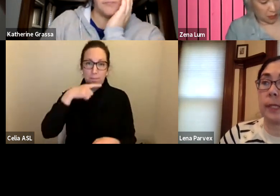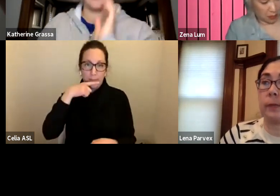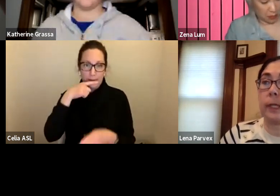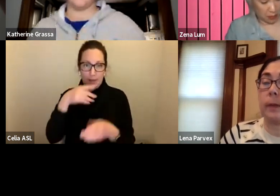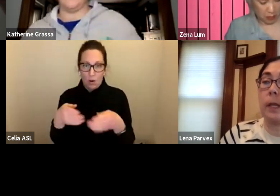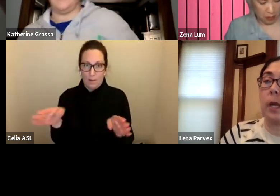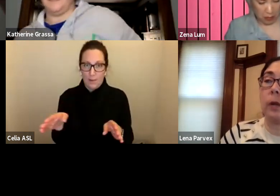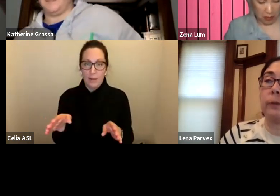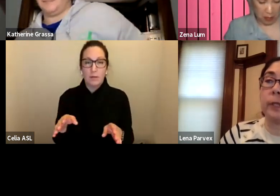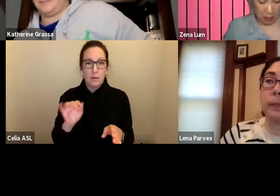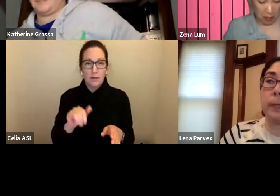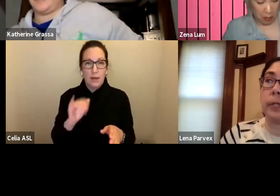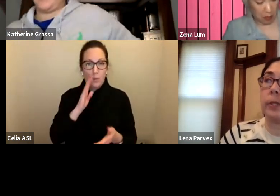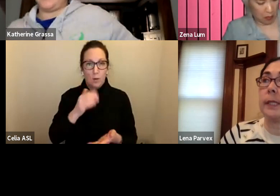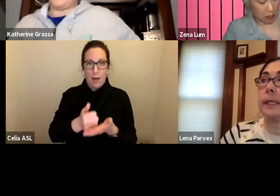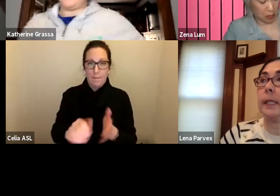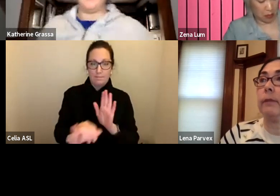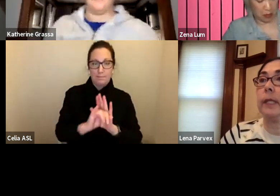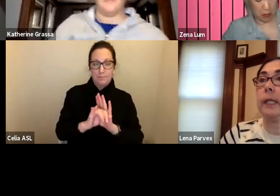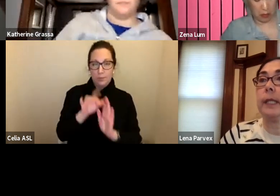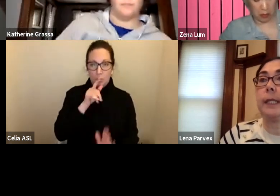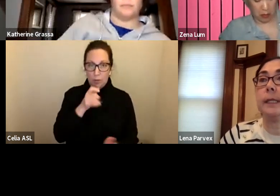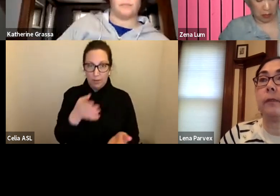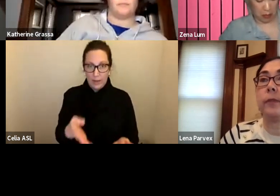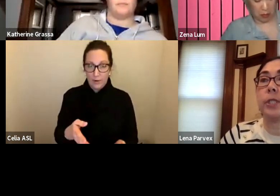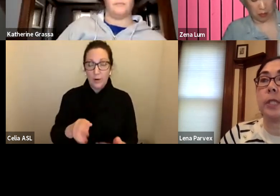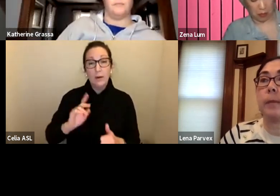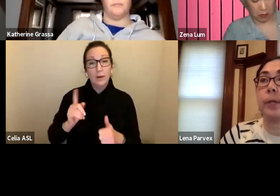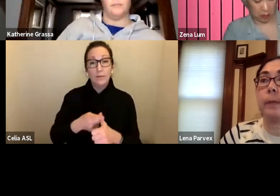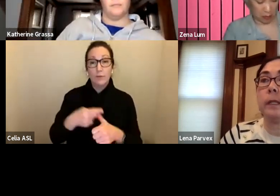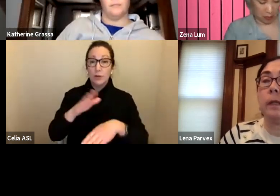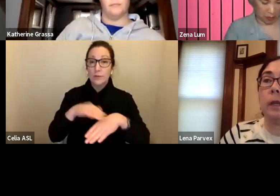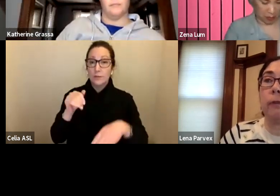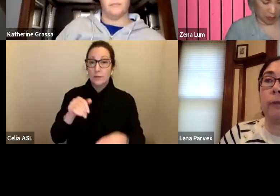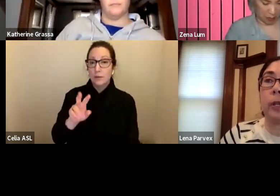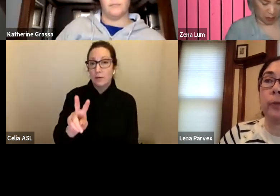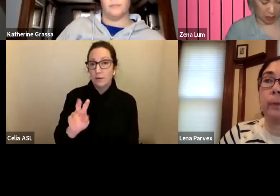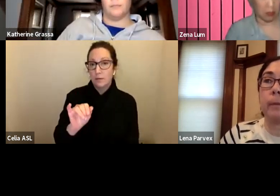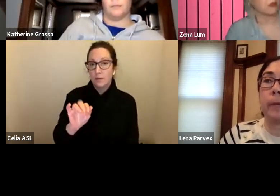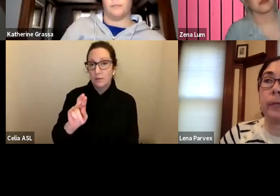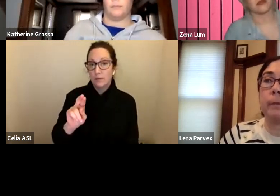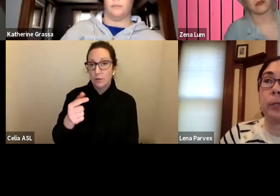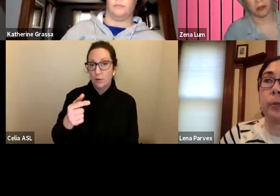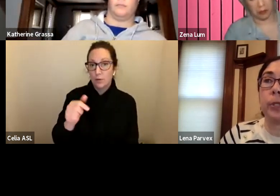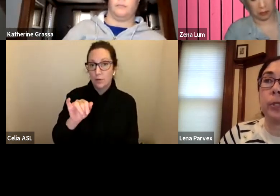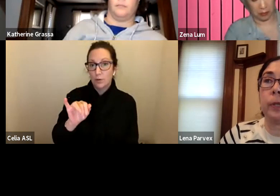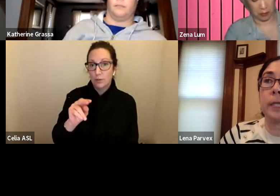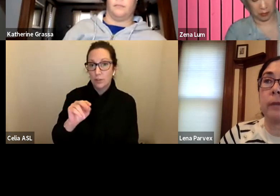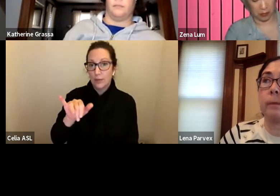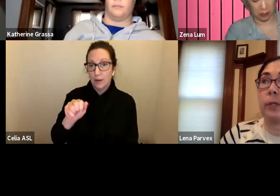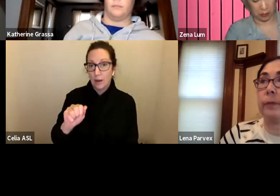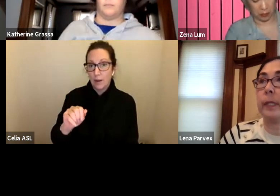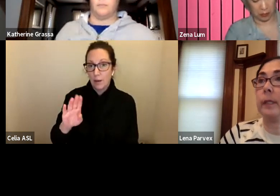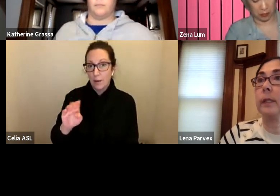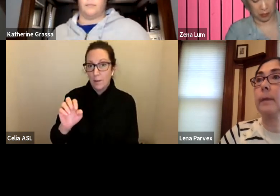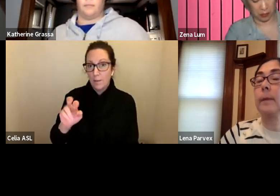turn to testify. Our first speaker this evening is Virginia Berman, followed by Marie Mercurio and